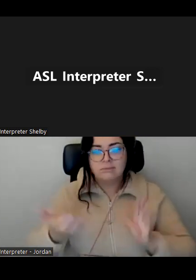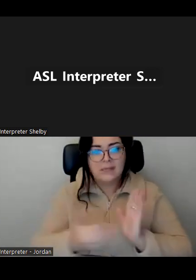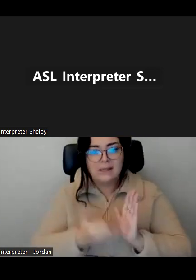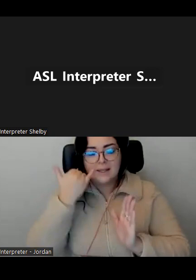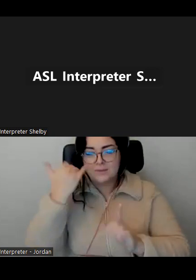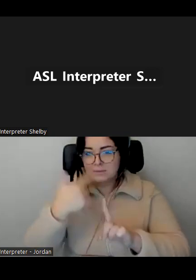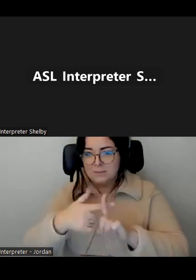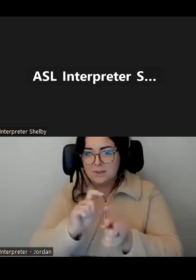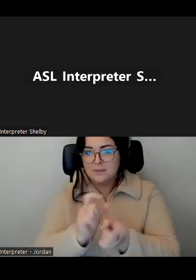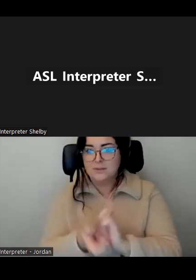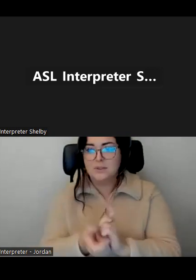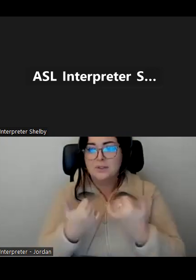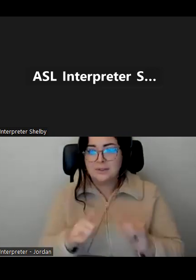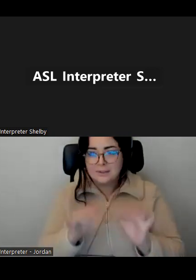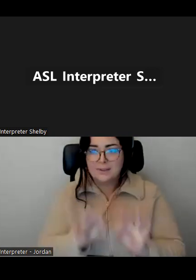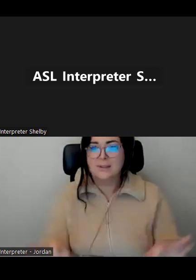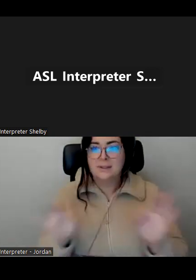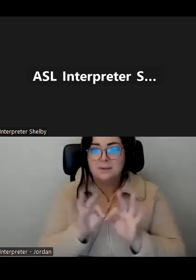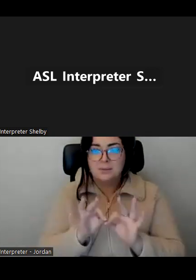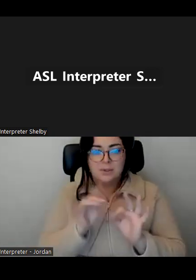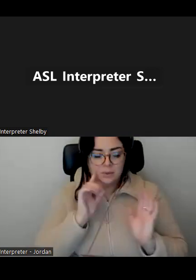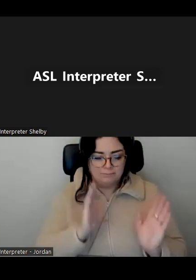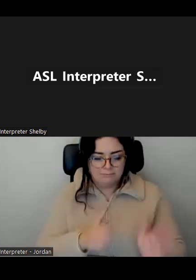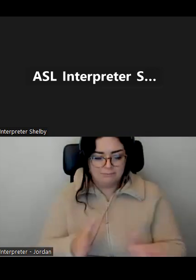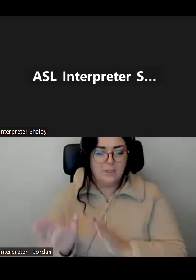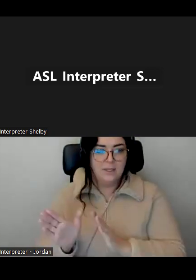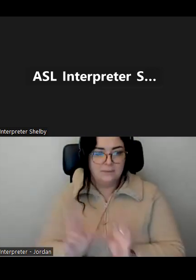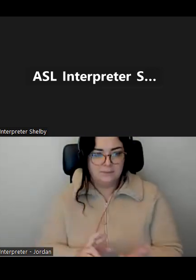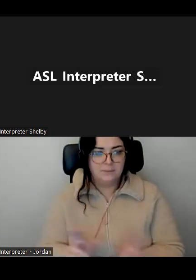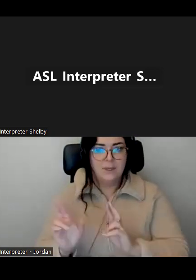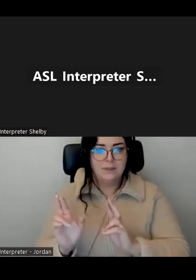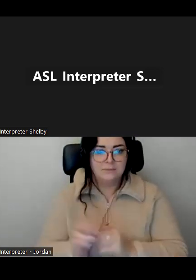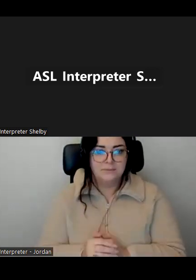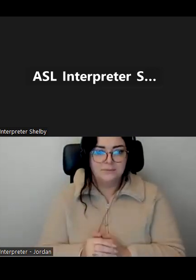thing, it's important to prepare for that as best you can.